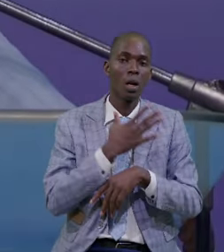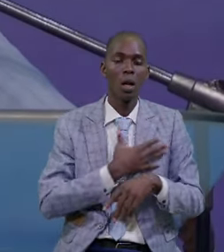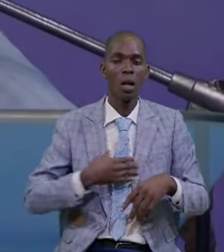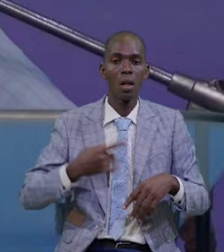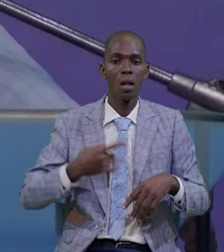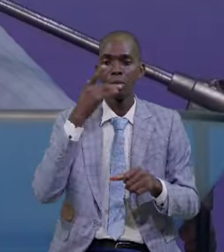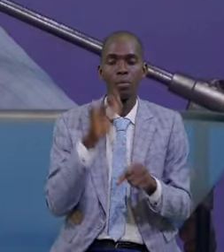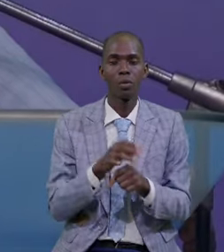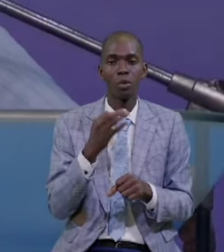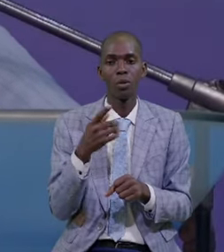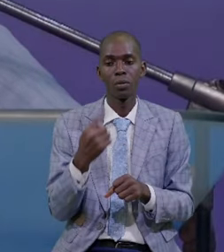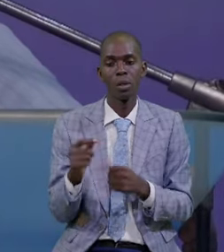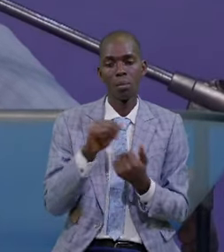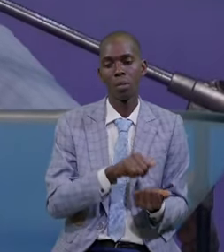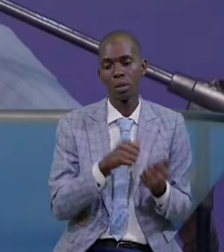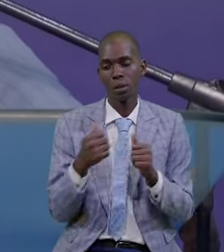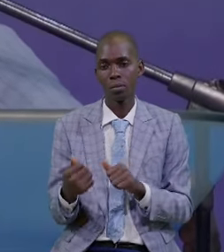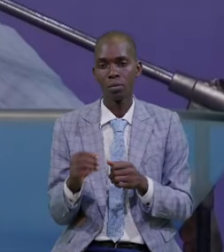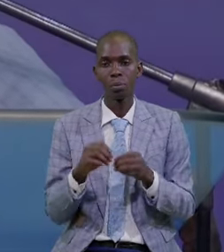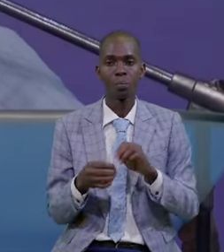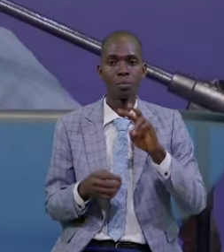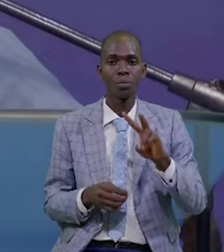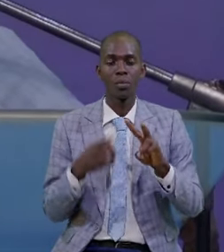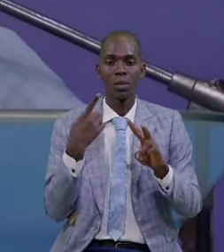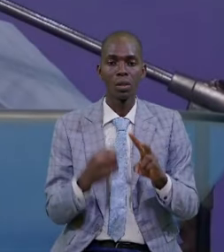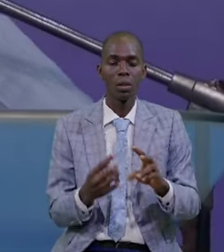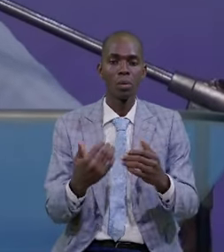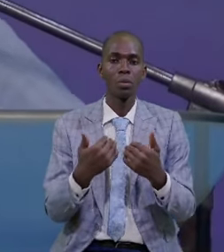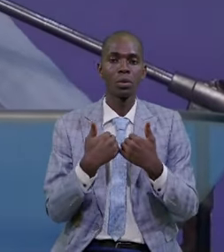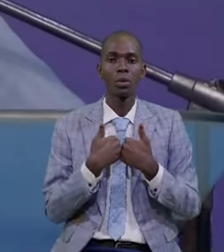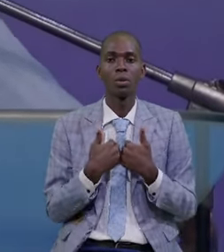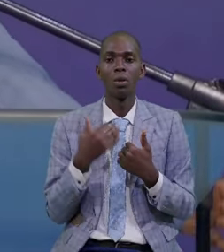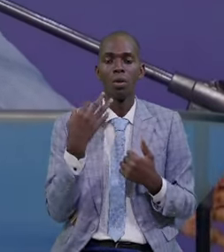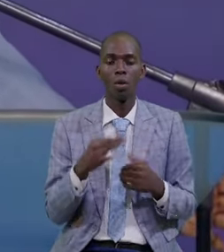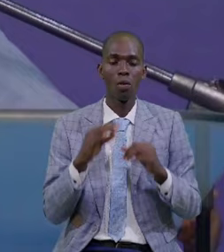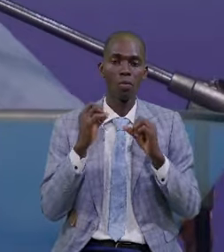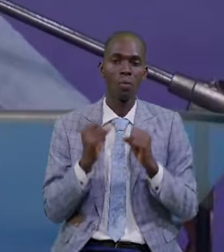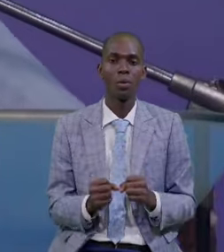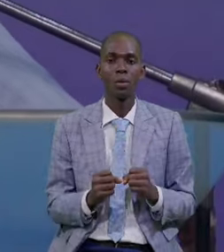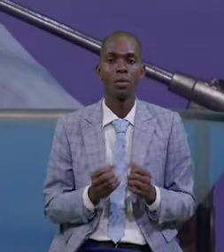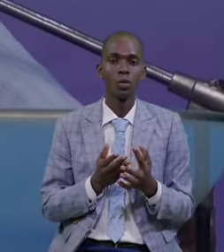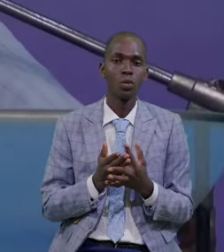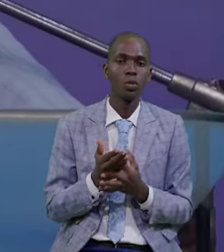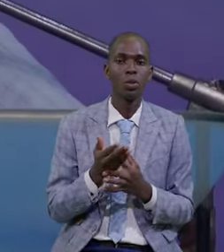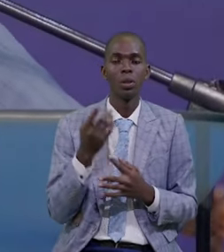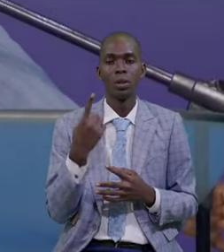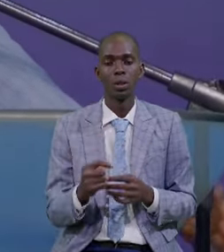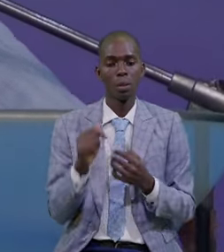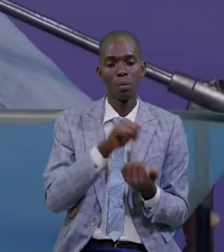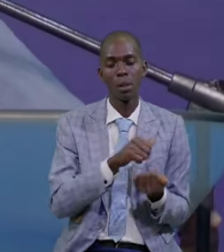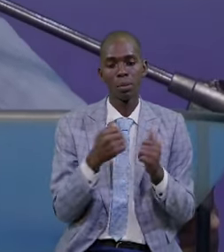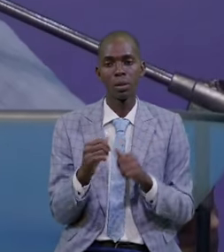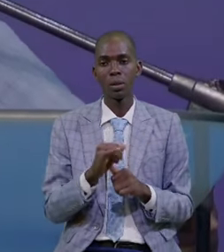baptism. Number two, the possession of power through the baptism. And